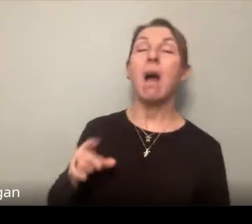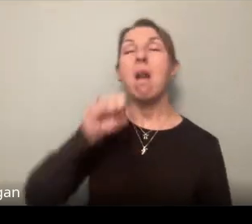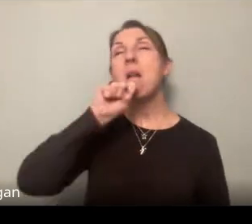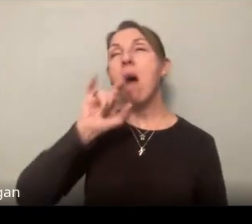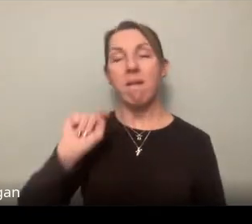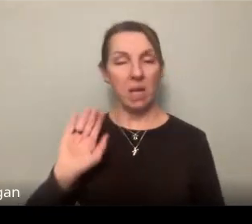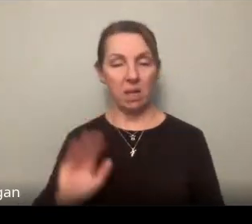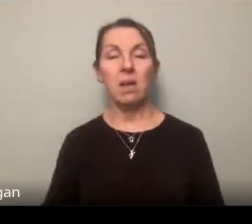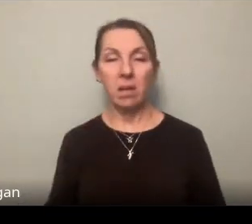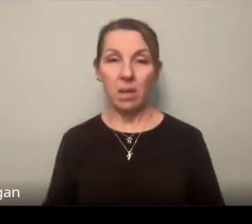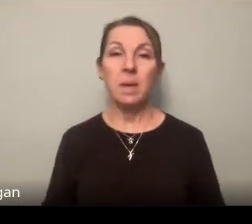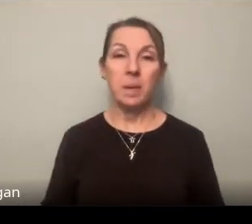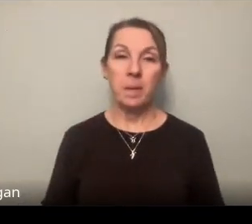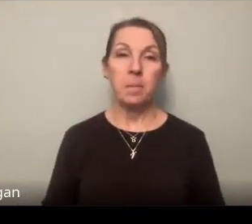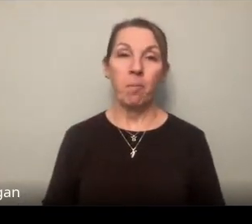it.